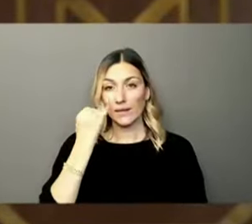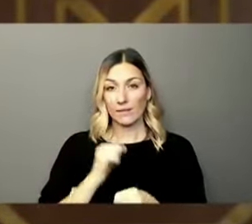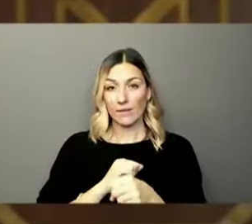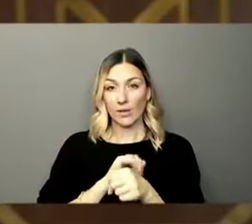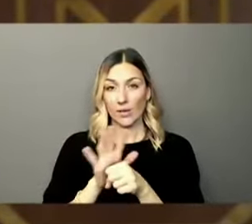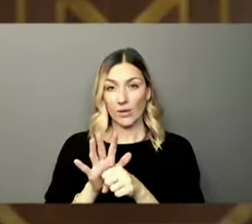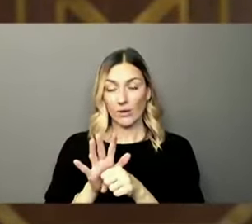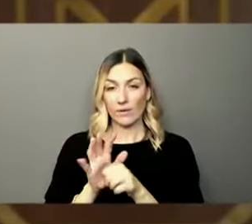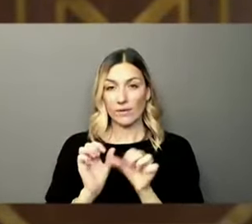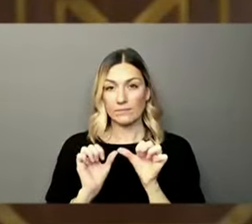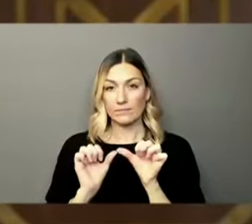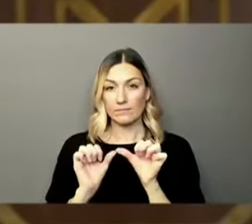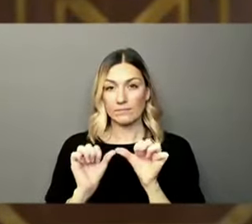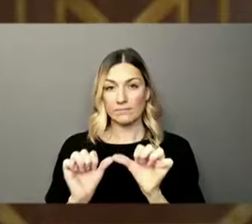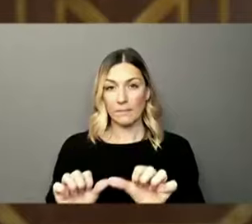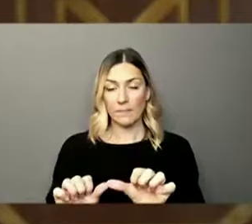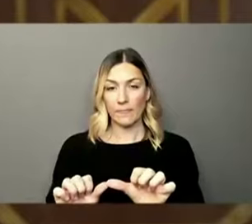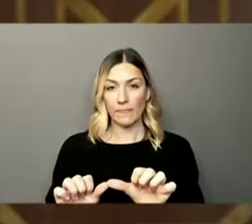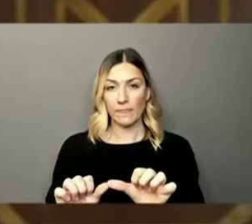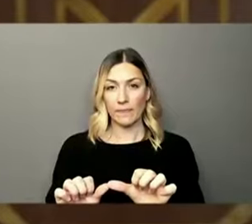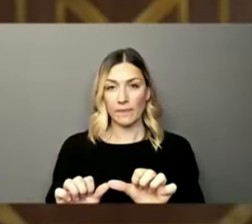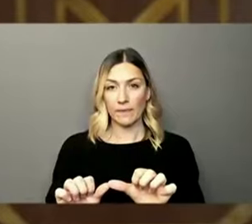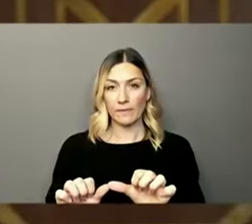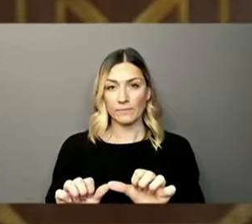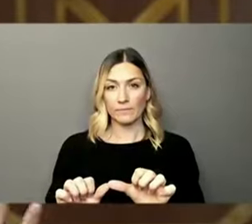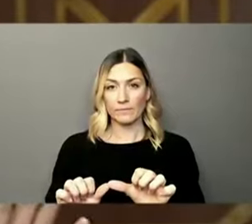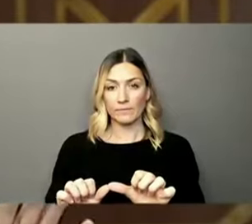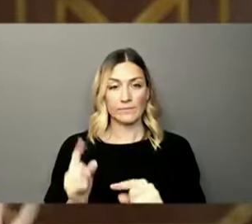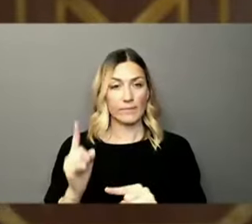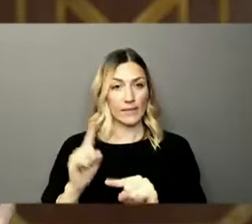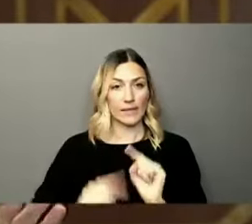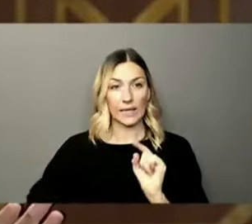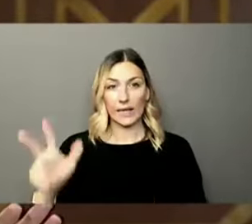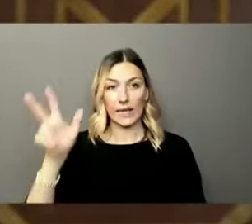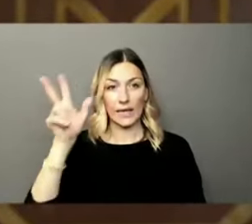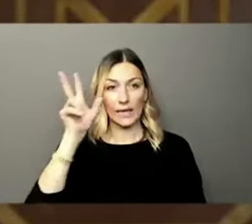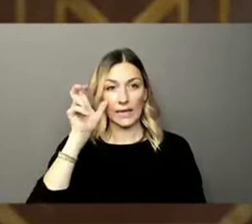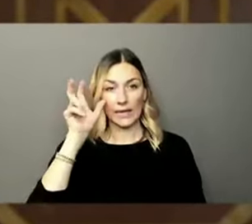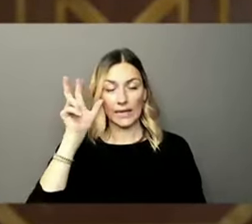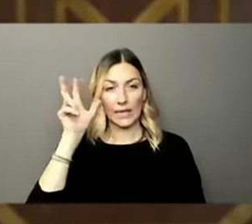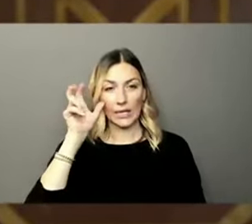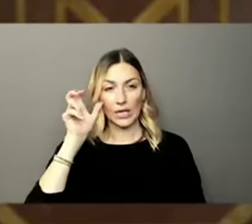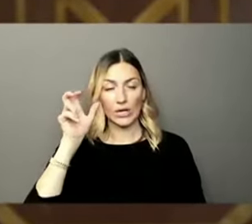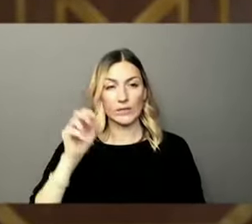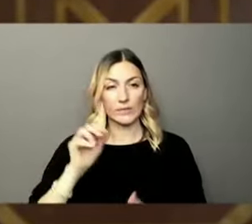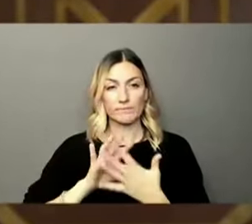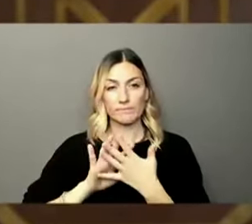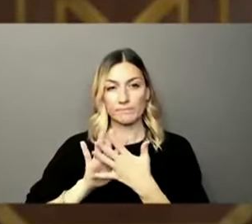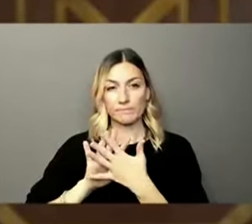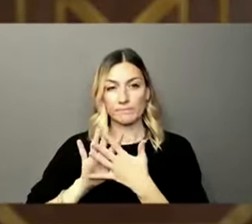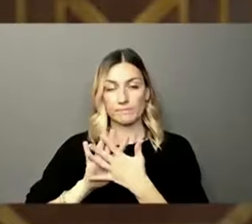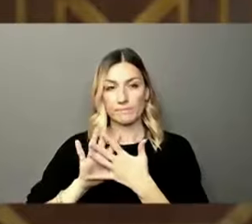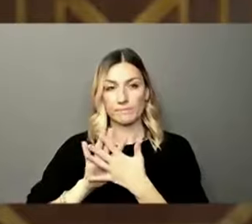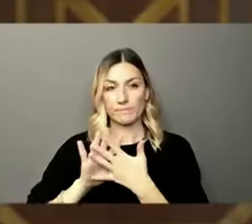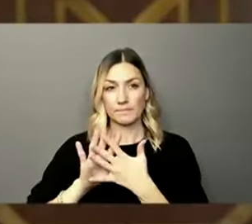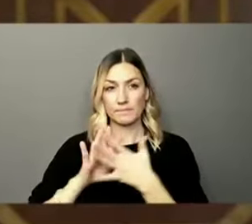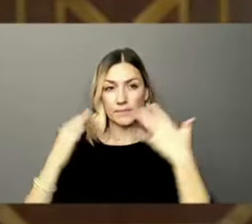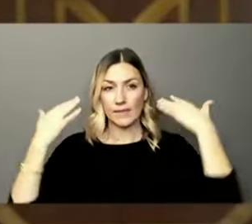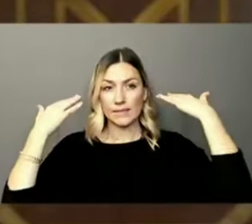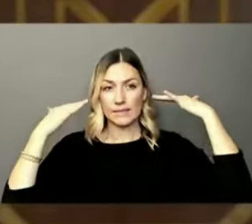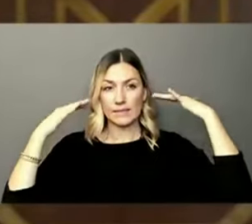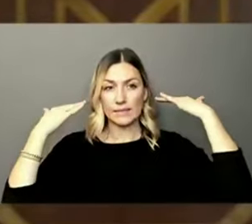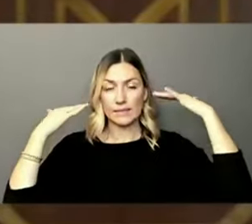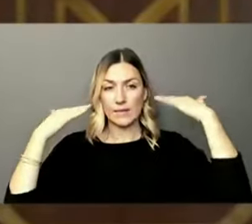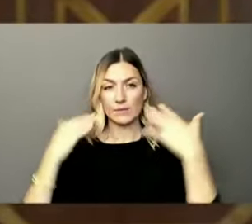illness in long COVID? The answer is no. People reported debilitating fatigue, coupled with